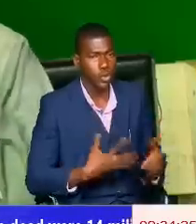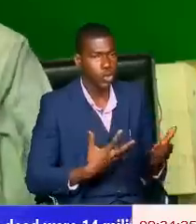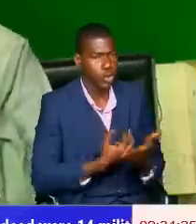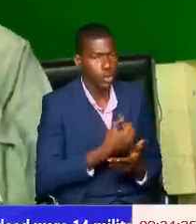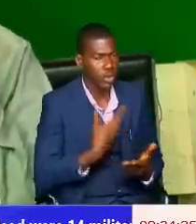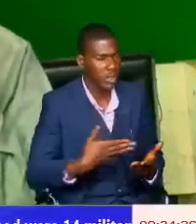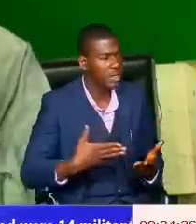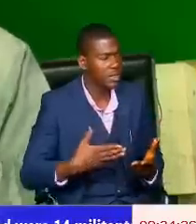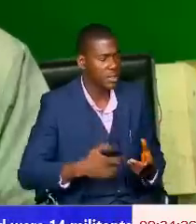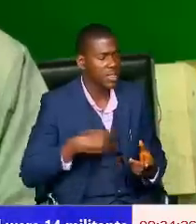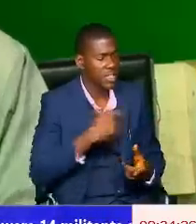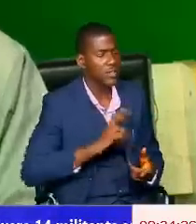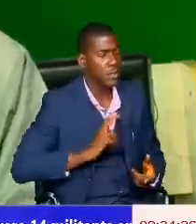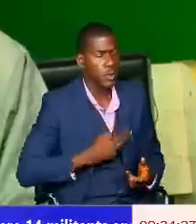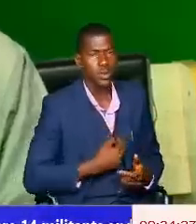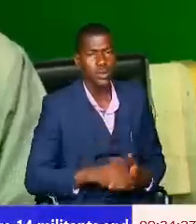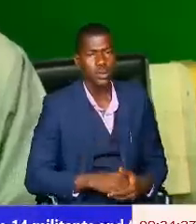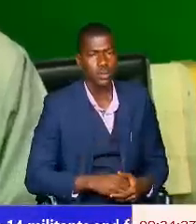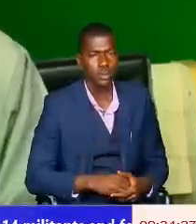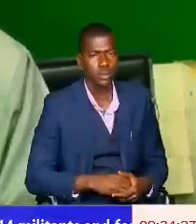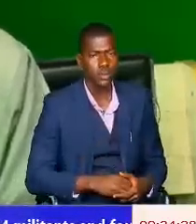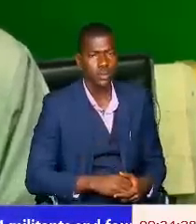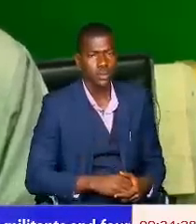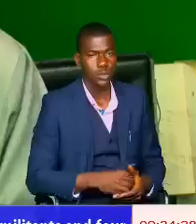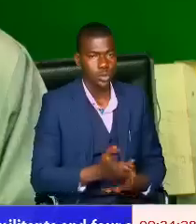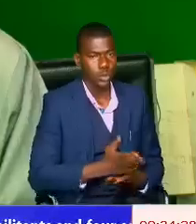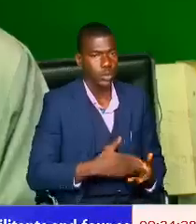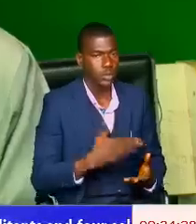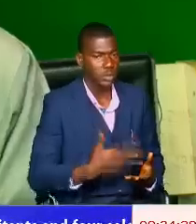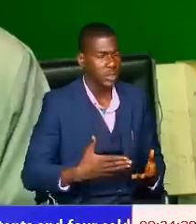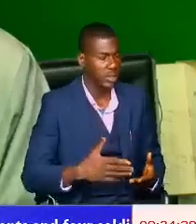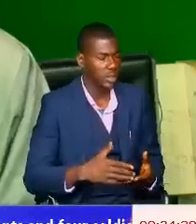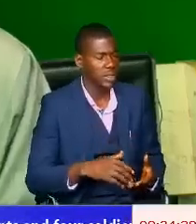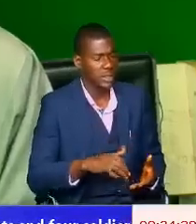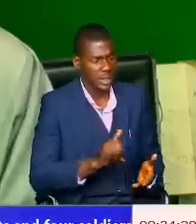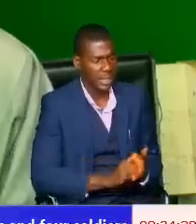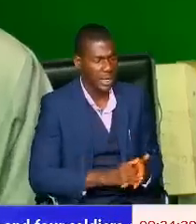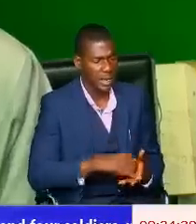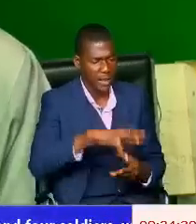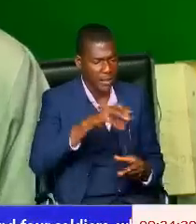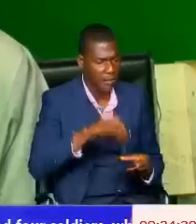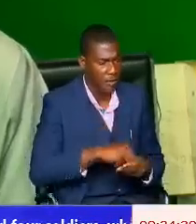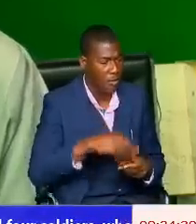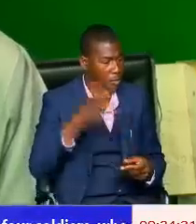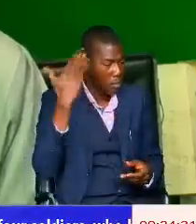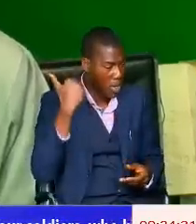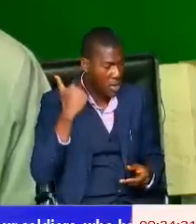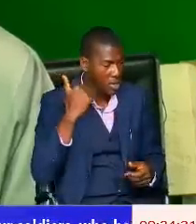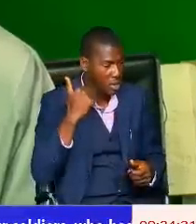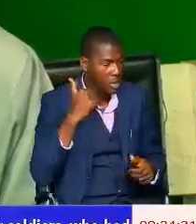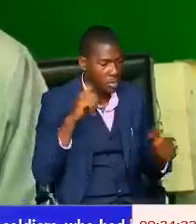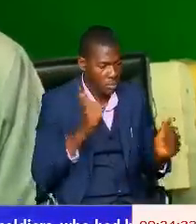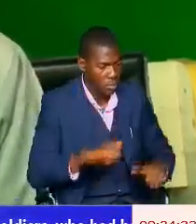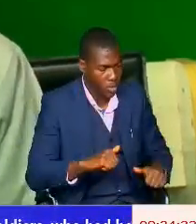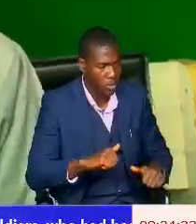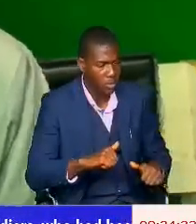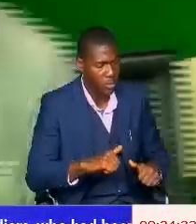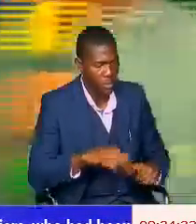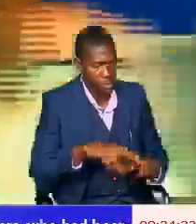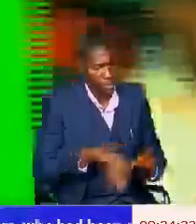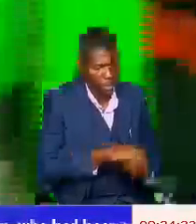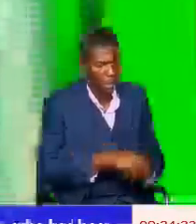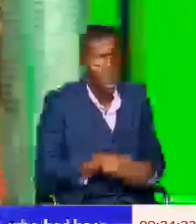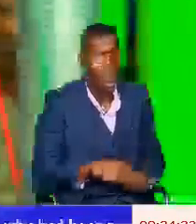your reply to your mm-hmm. query. We don't know whether you were made to face the first disciplinary committee after your